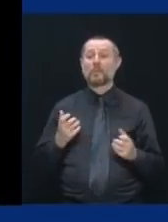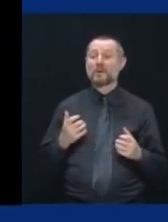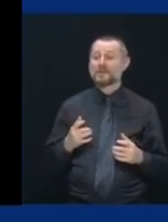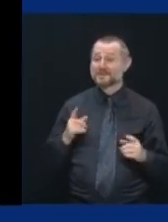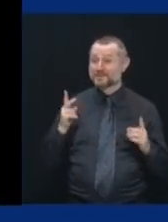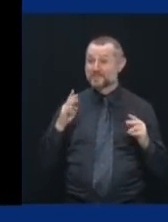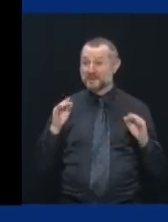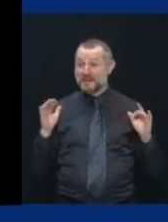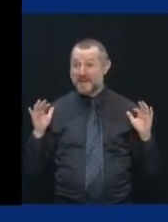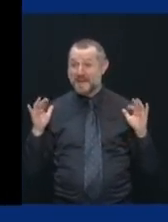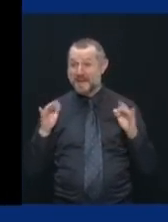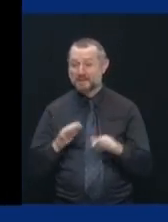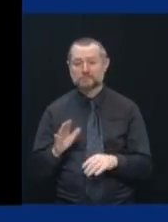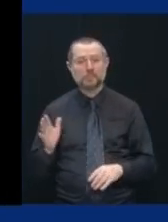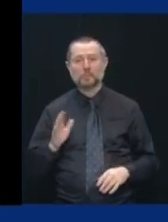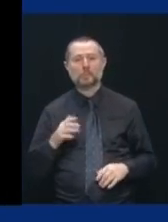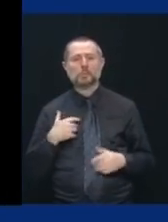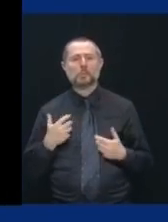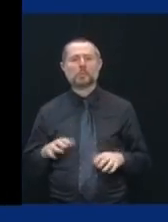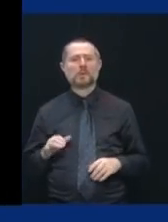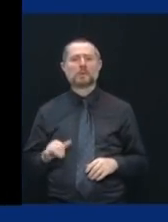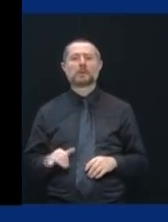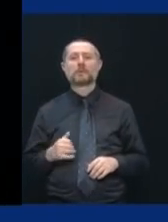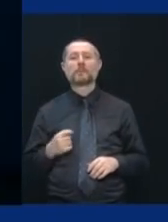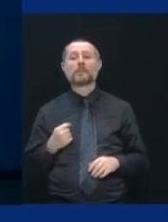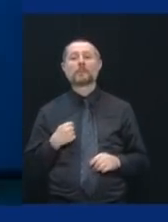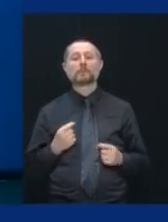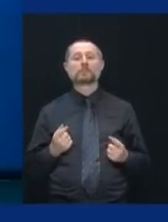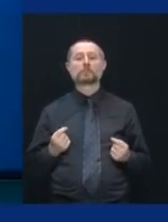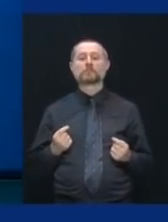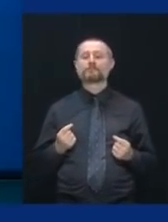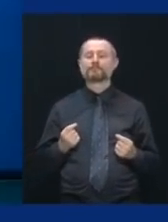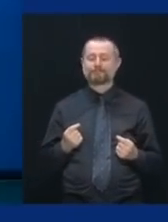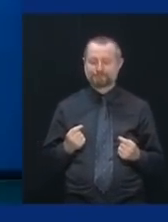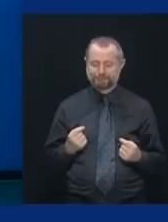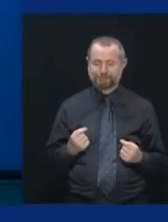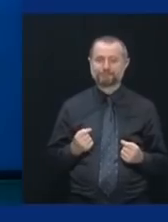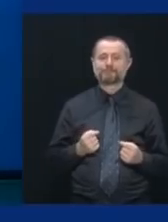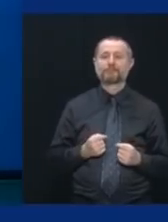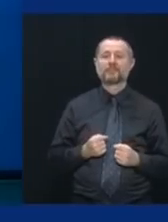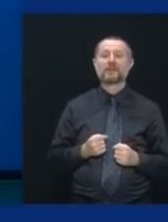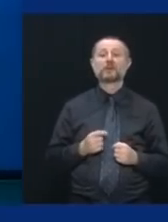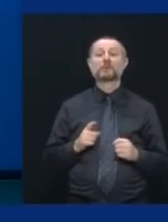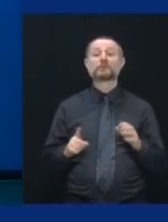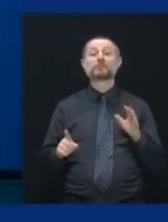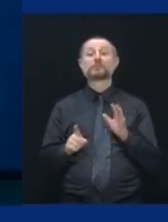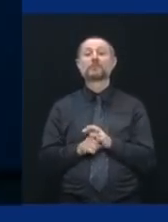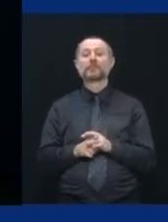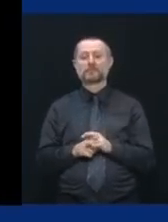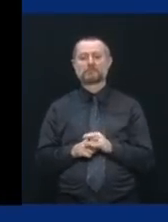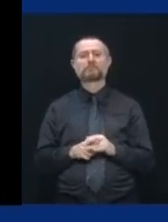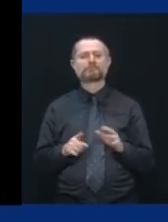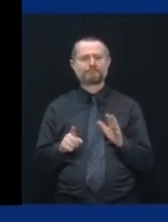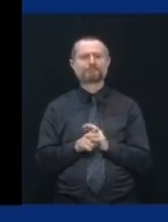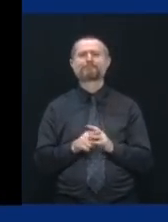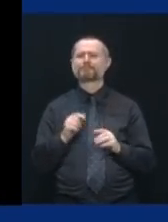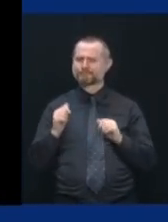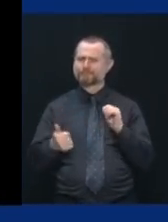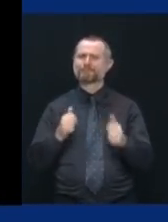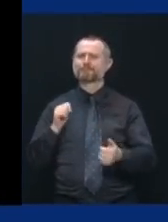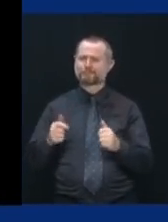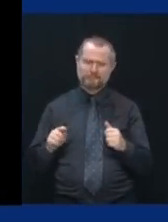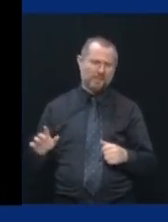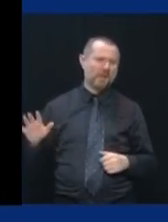But we're going to have the pop-up events happening all across the